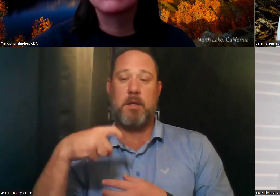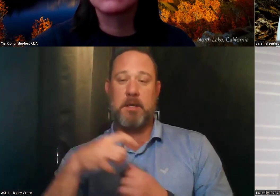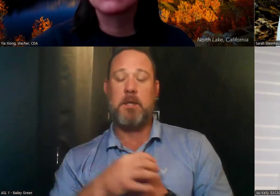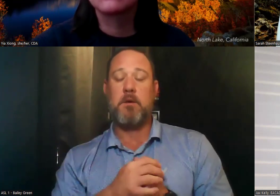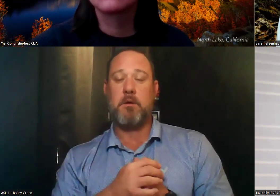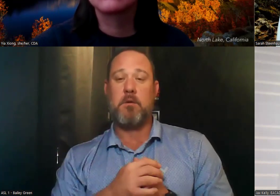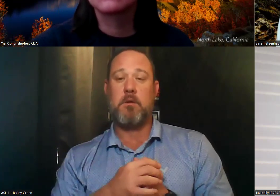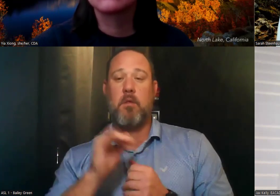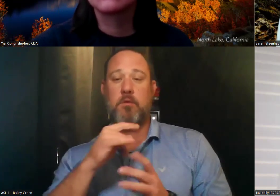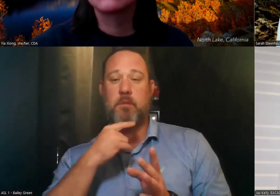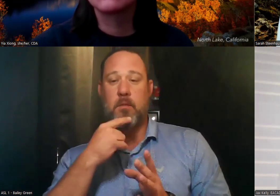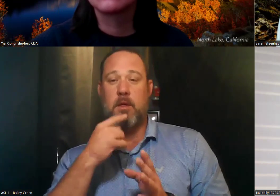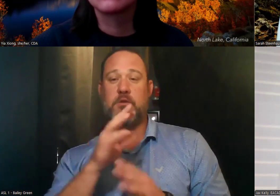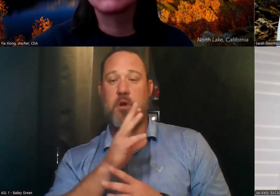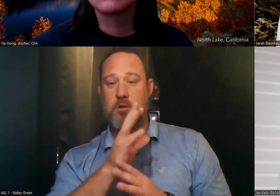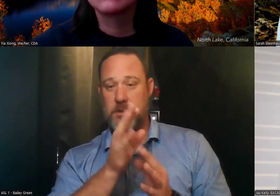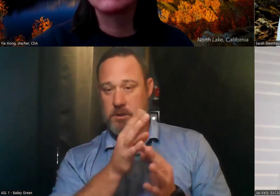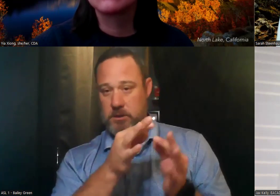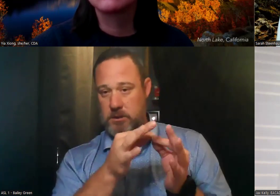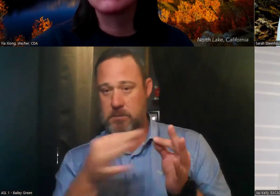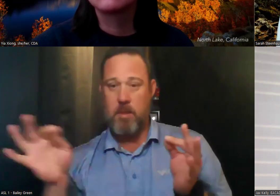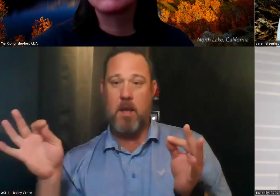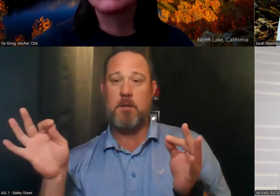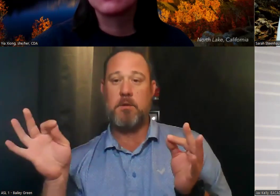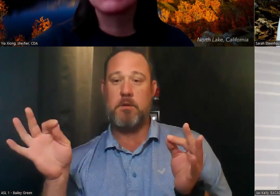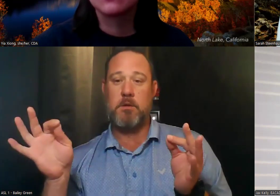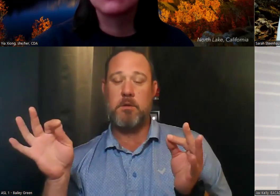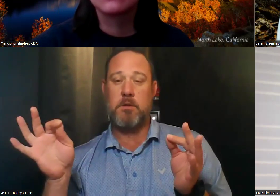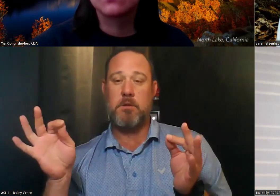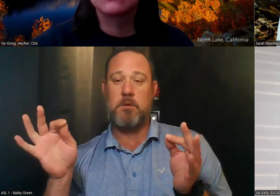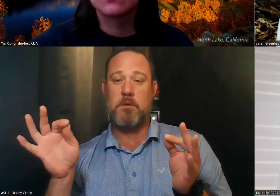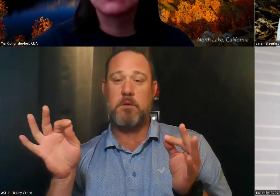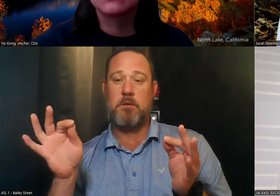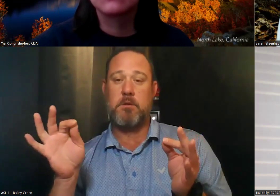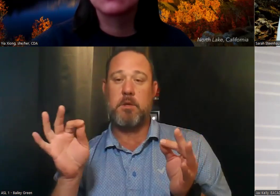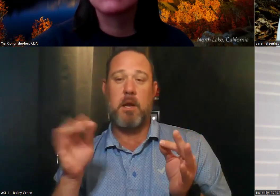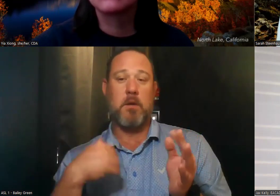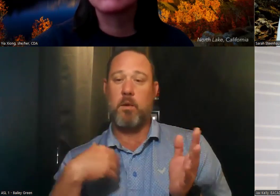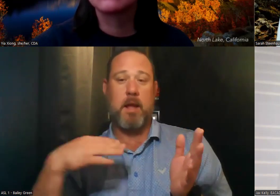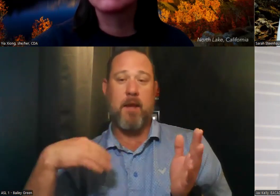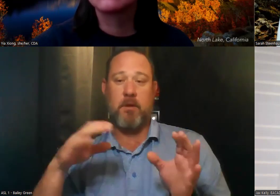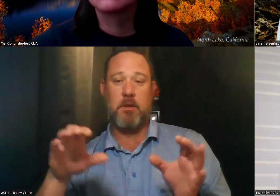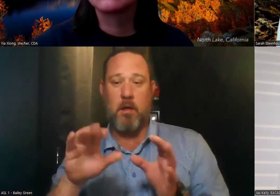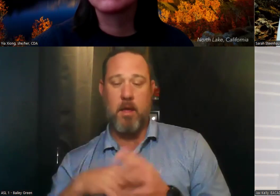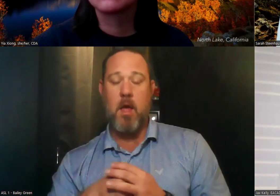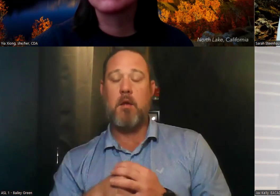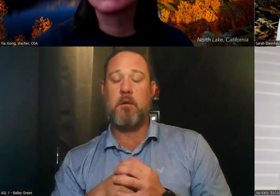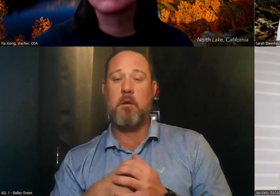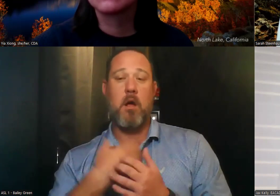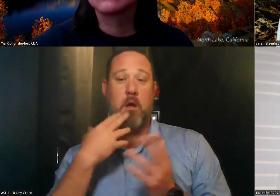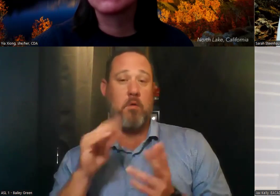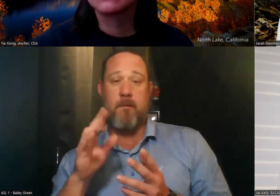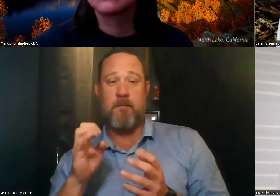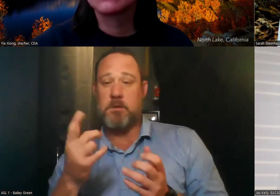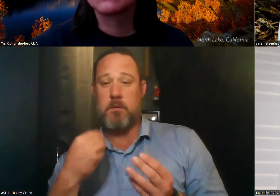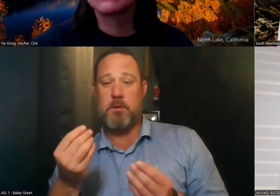those populations are actually spelled out. Oh. And we haven't done that. And I don't know, Vince, you could tell me. I